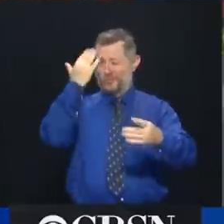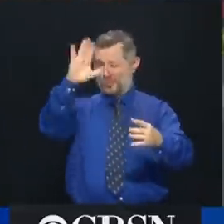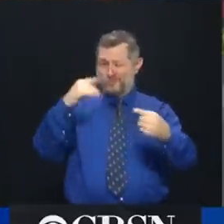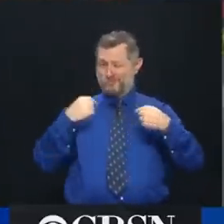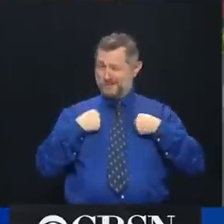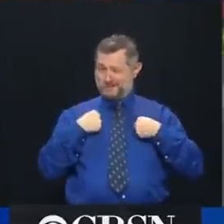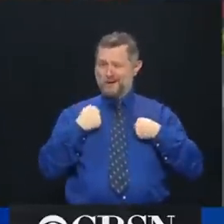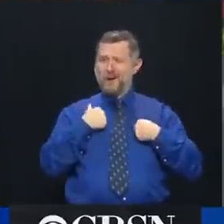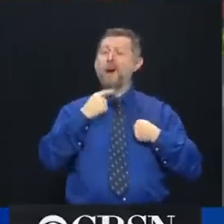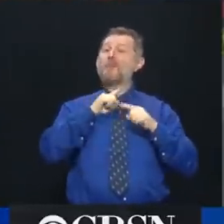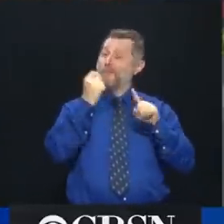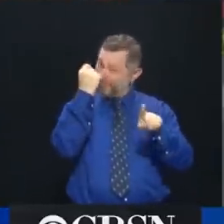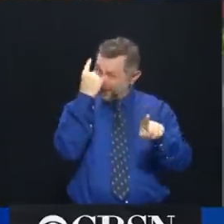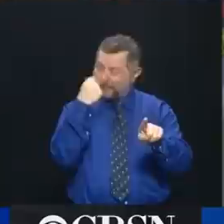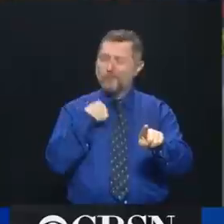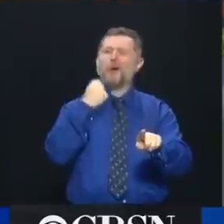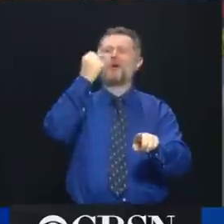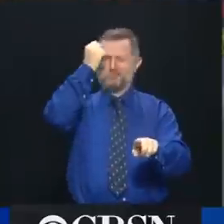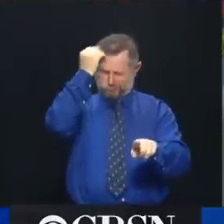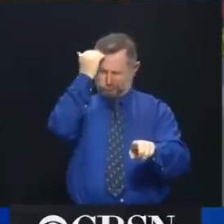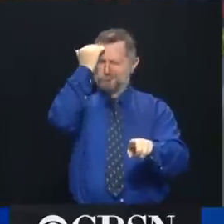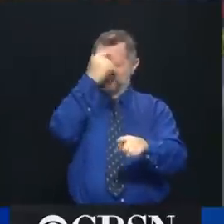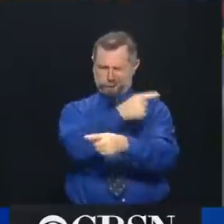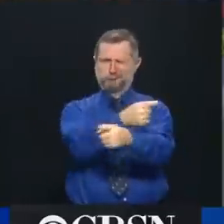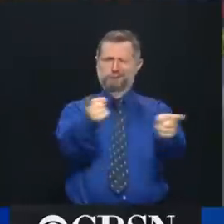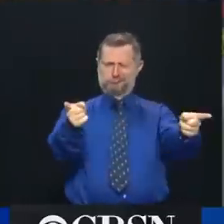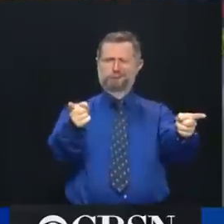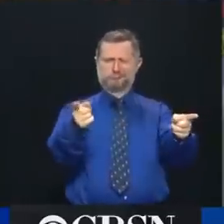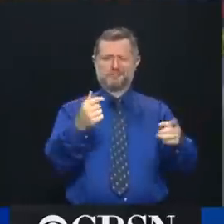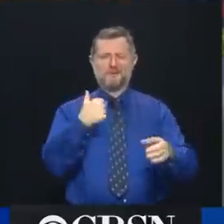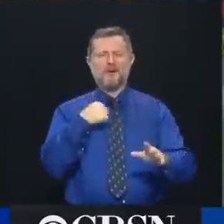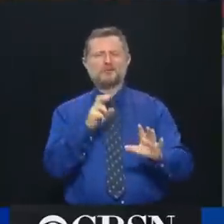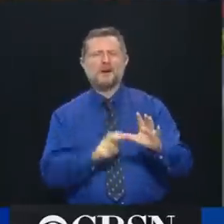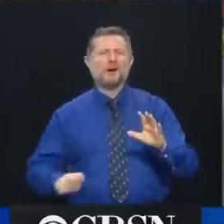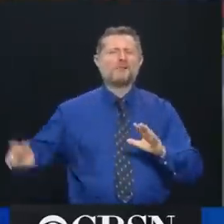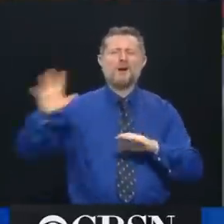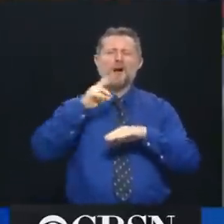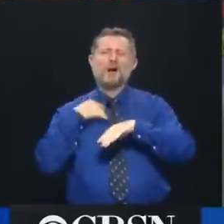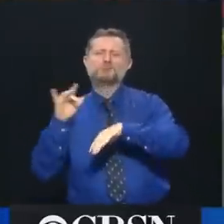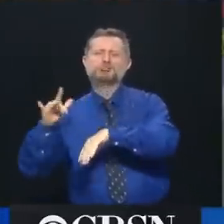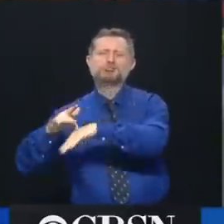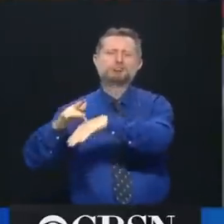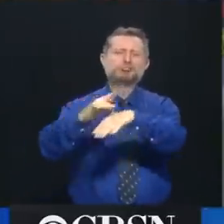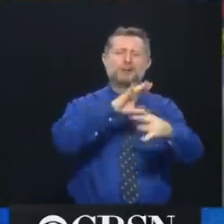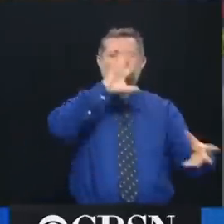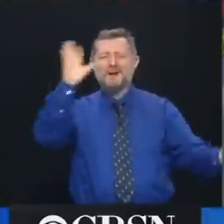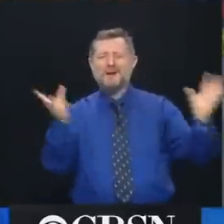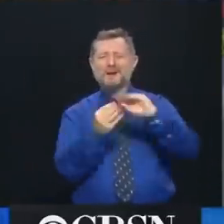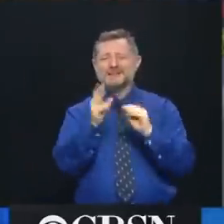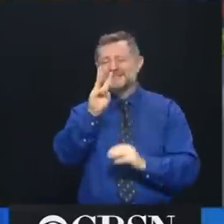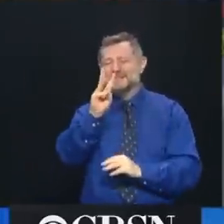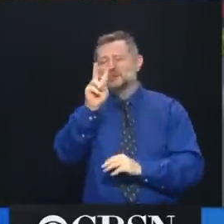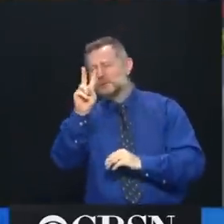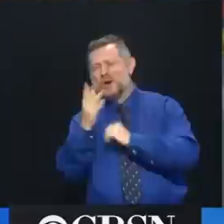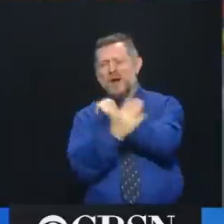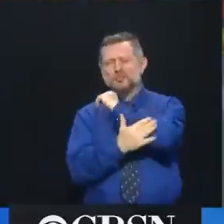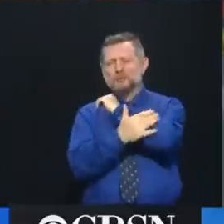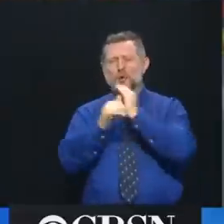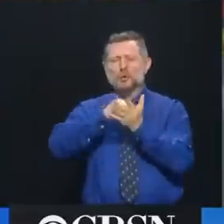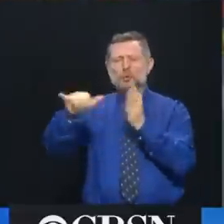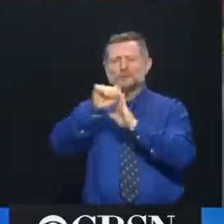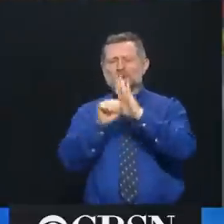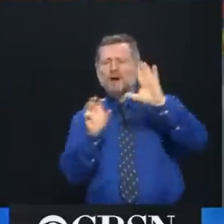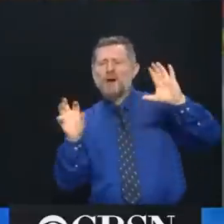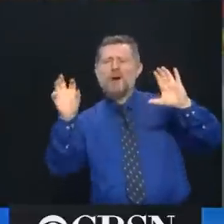i know you in my travels to all 62 counties every year i've walked your streets met you at diners